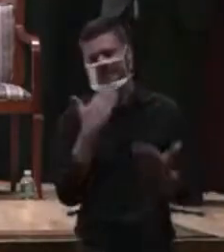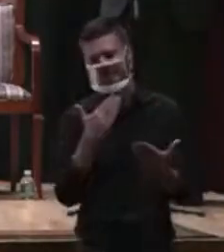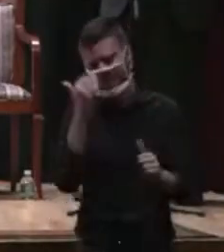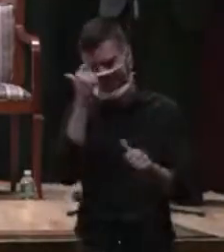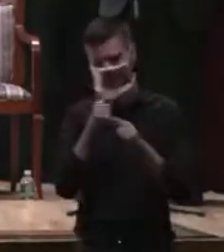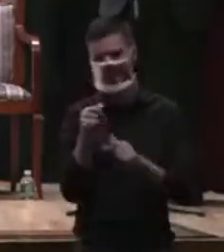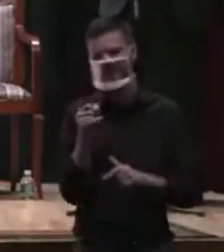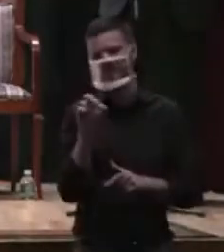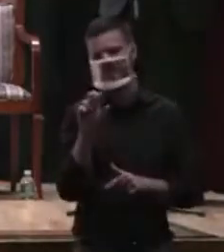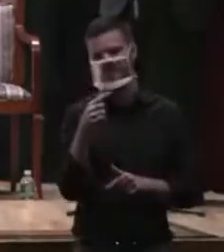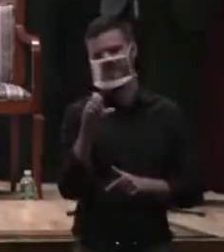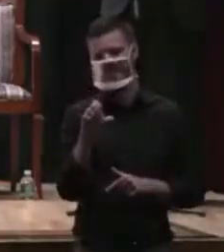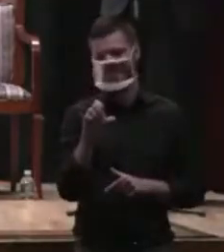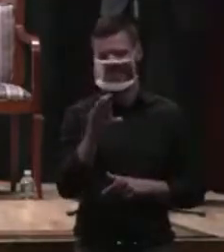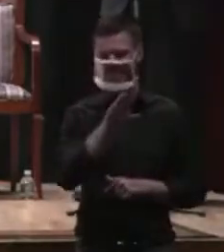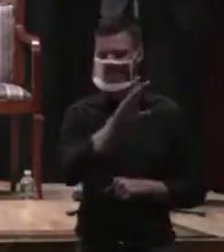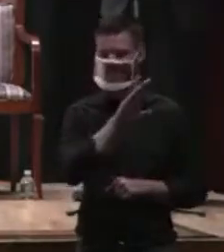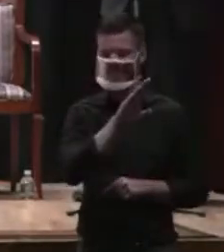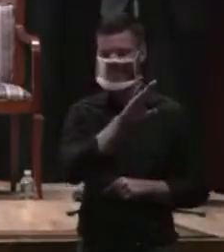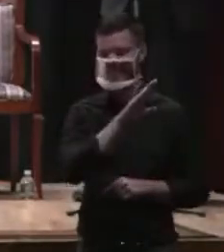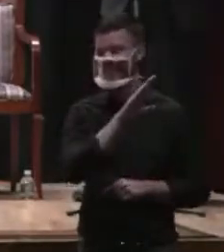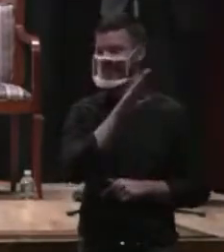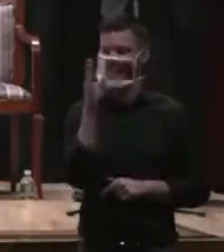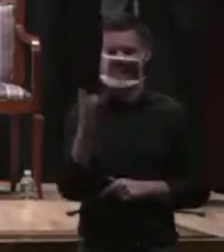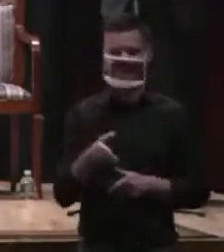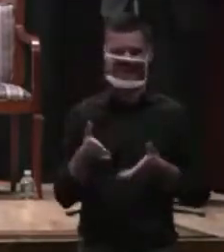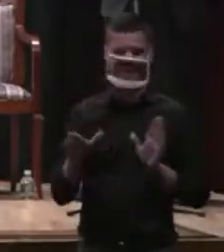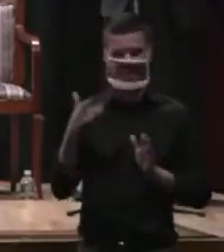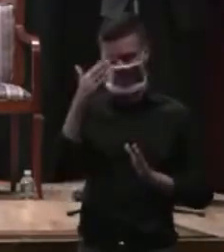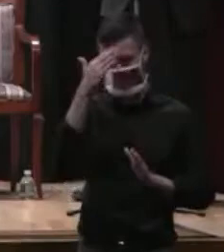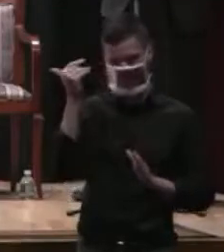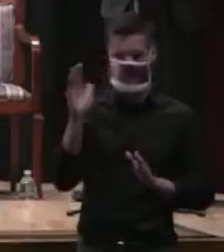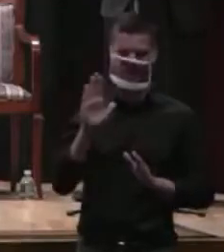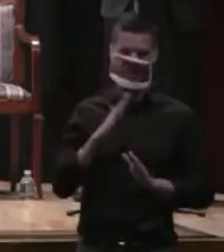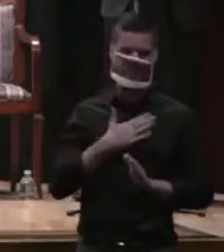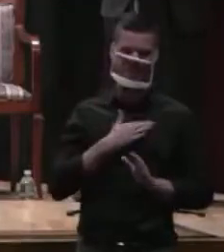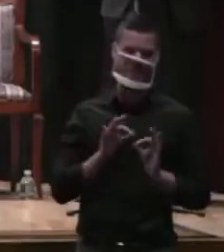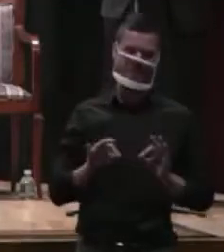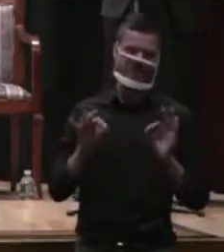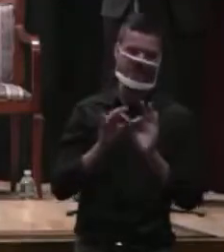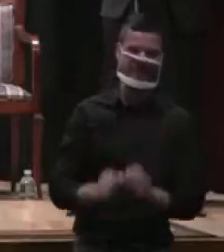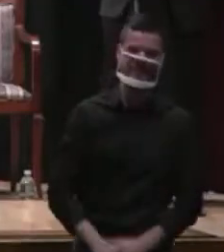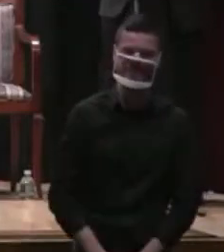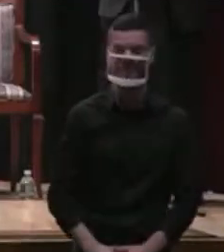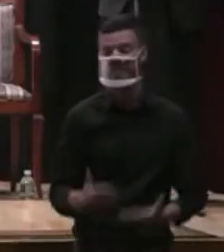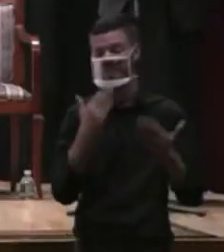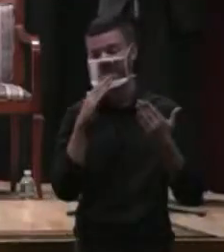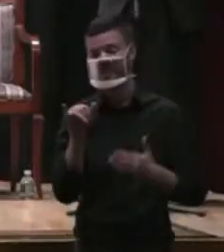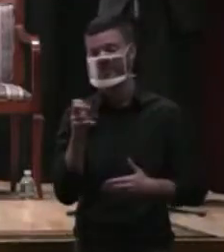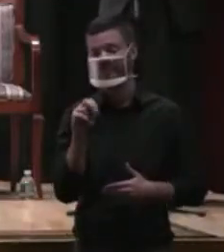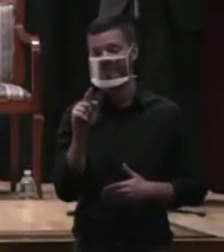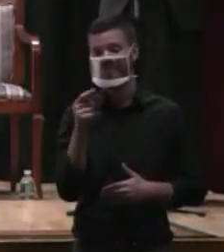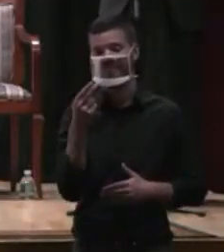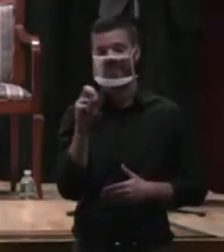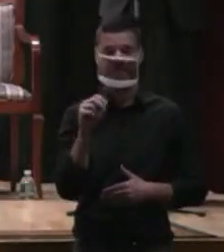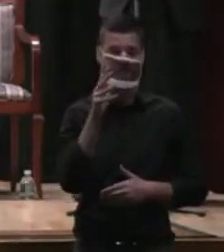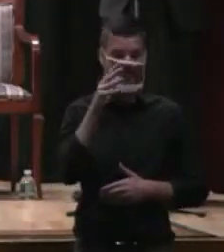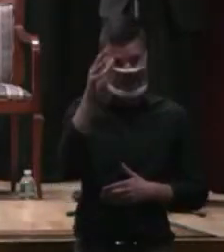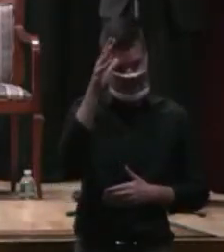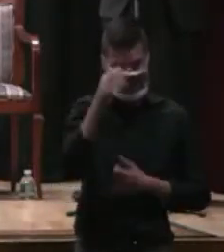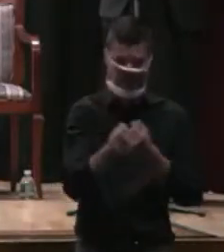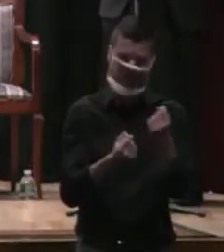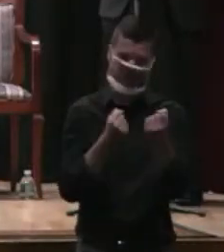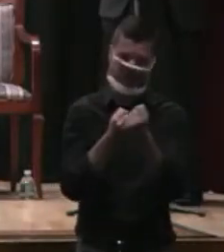Jorge, for never letting her forget her worth throughout this journey. She would like to thank Jonathan's parents for their support and